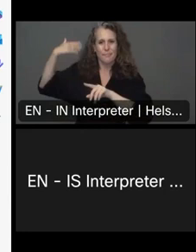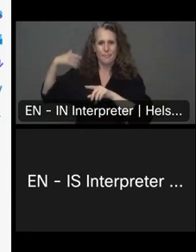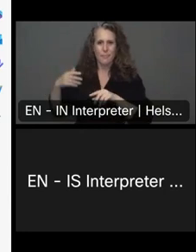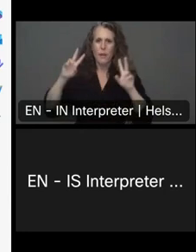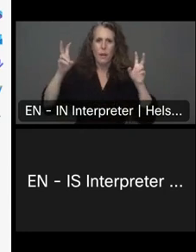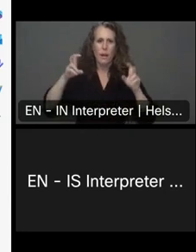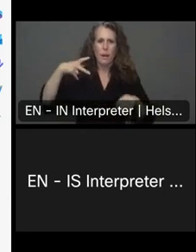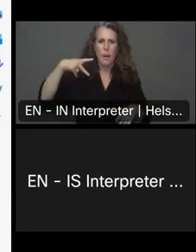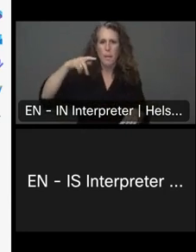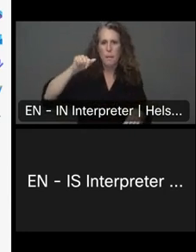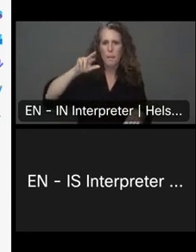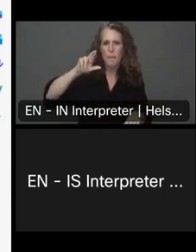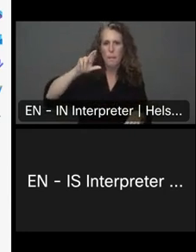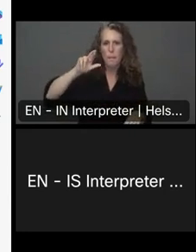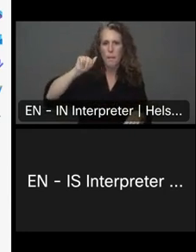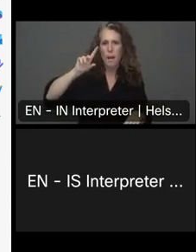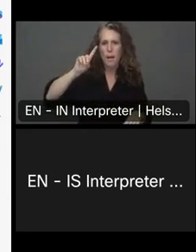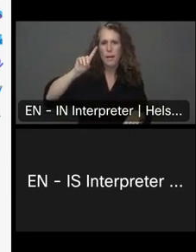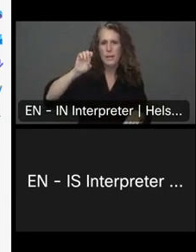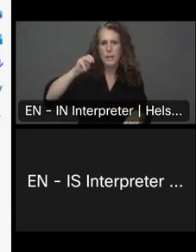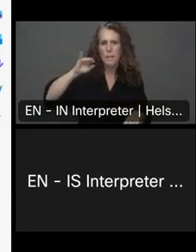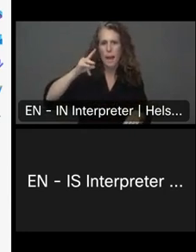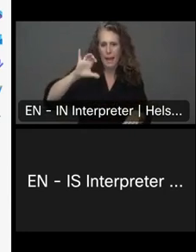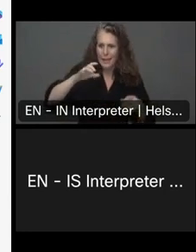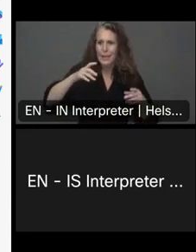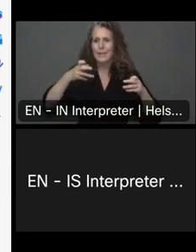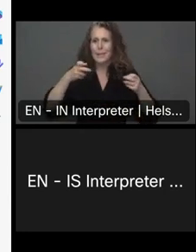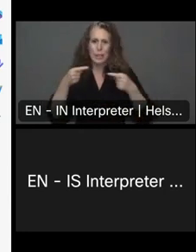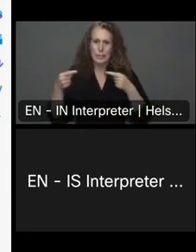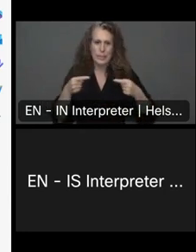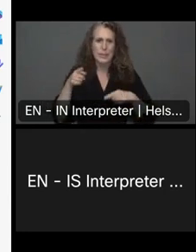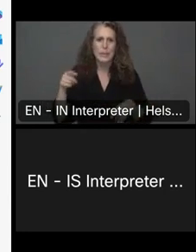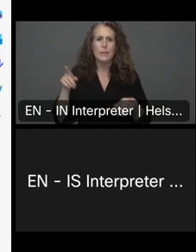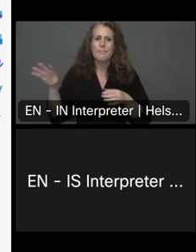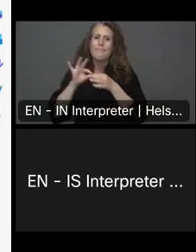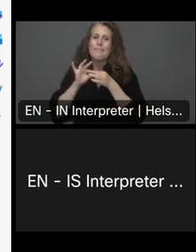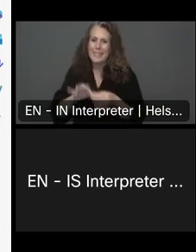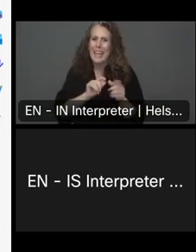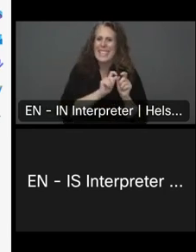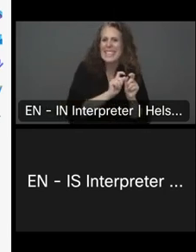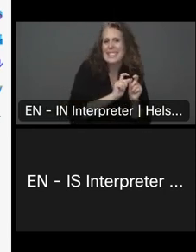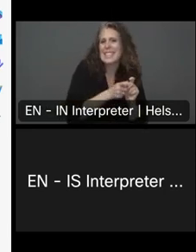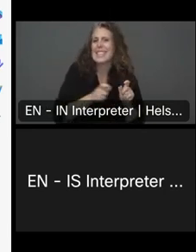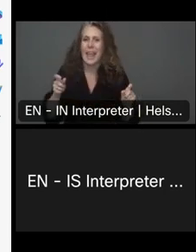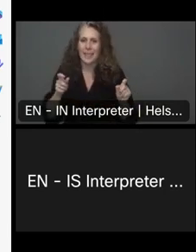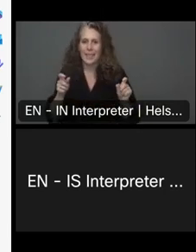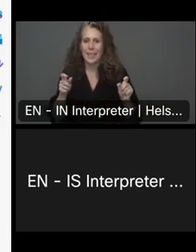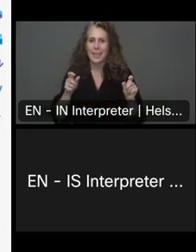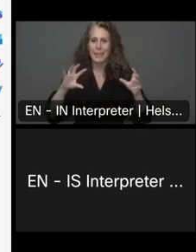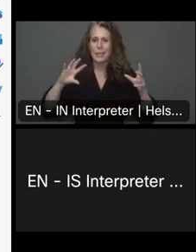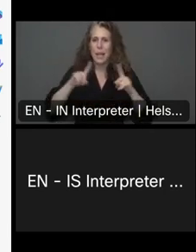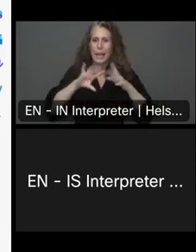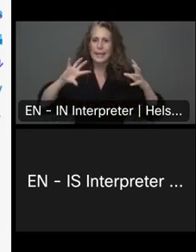economy, or économie mémorielle, versus syntagmatic economy, discursive.